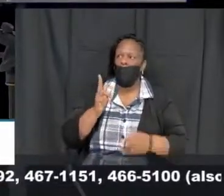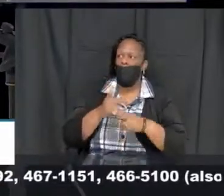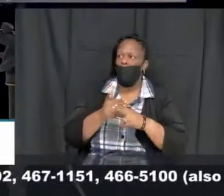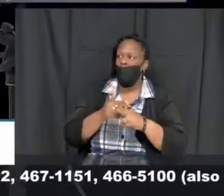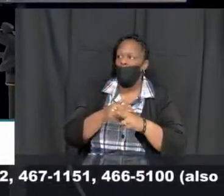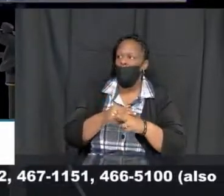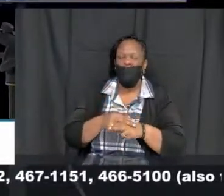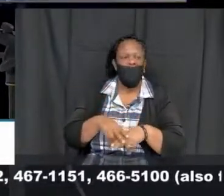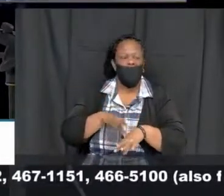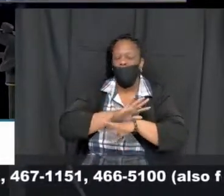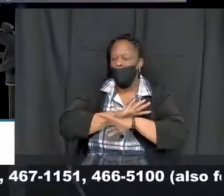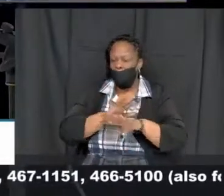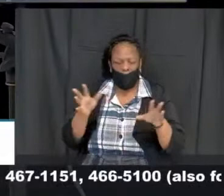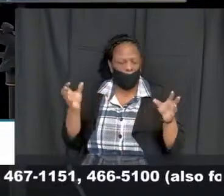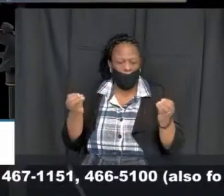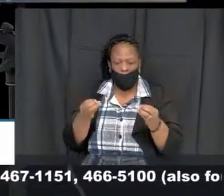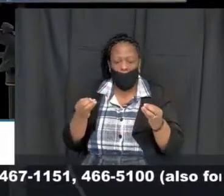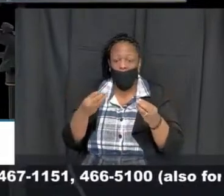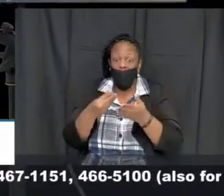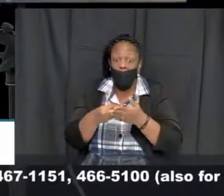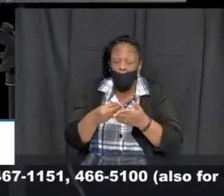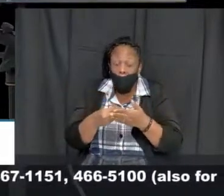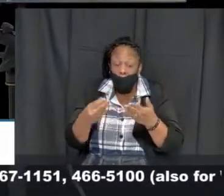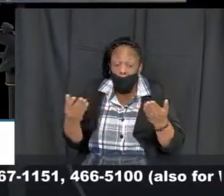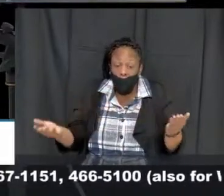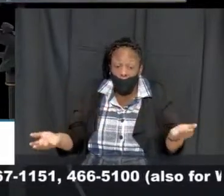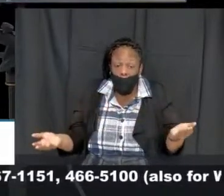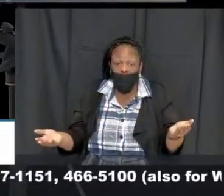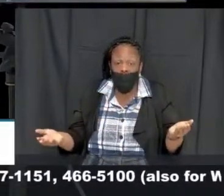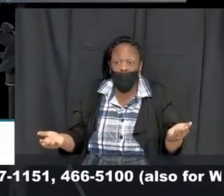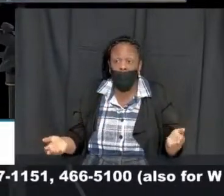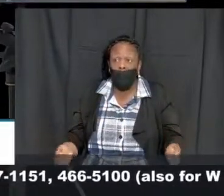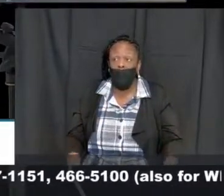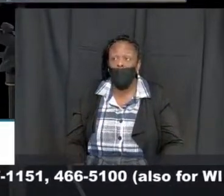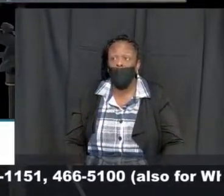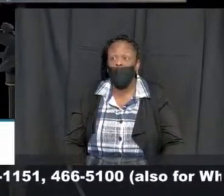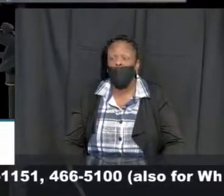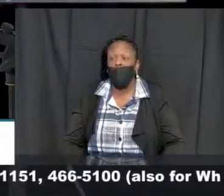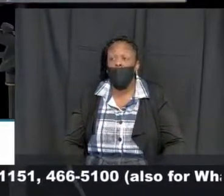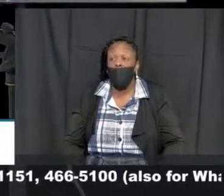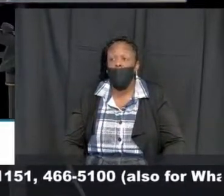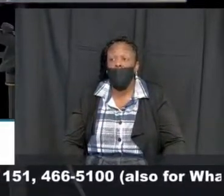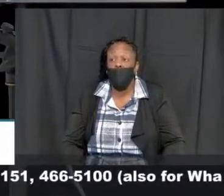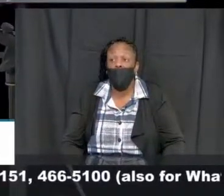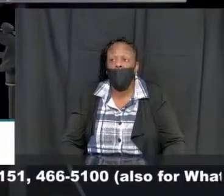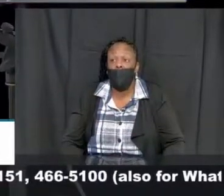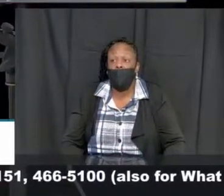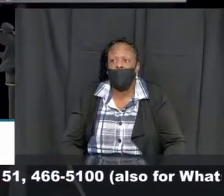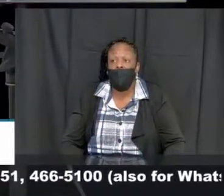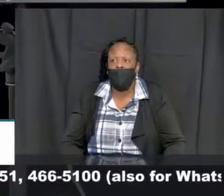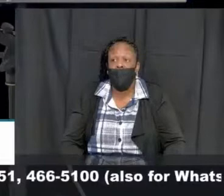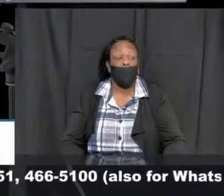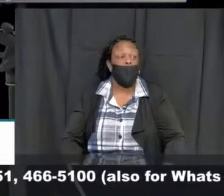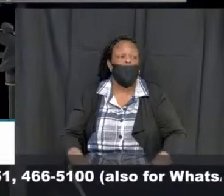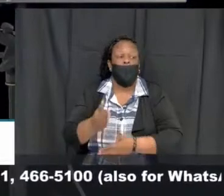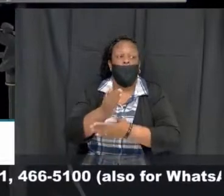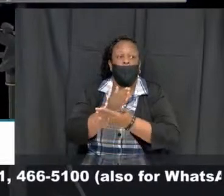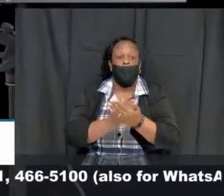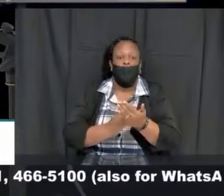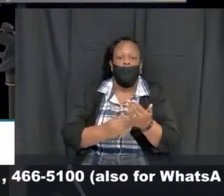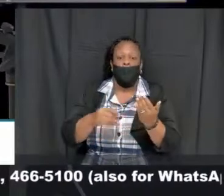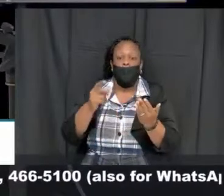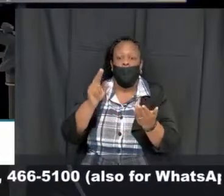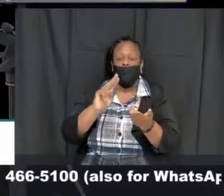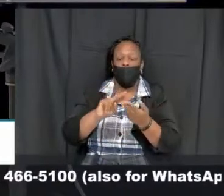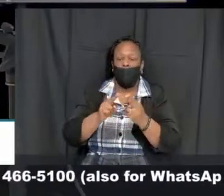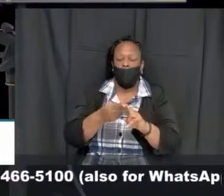to have a strong socio-economic impact. Let me just share with you some of the data that was frightening to us here at the